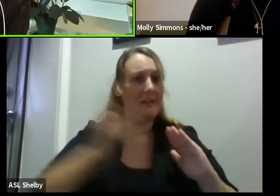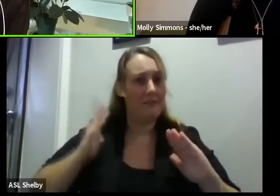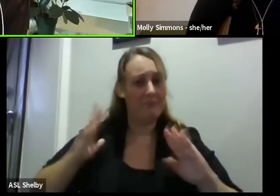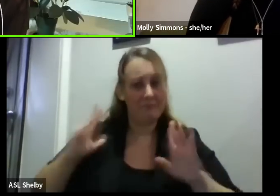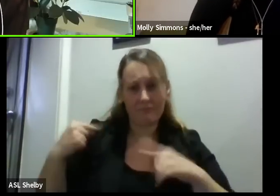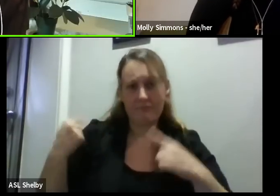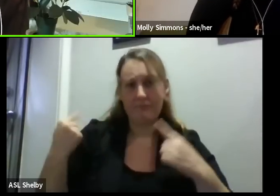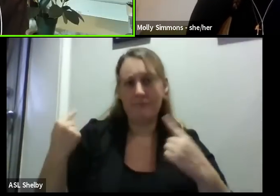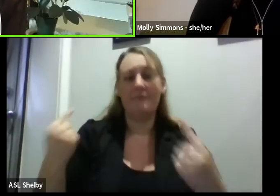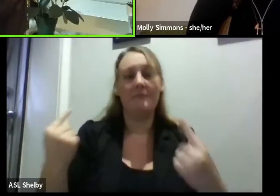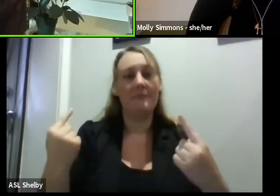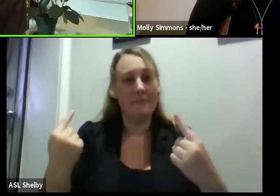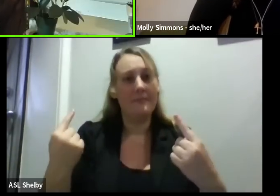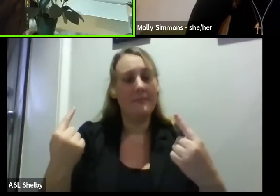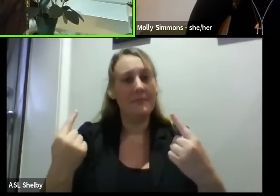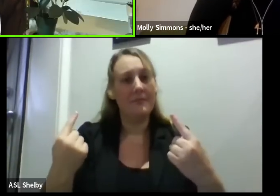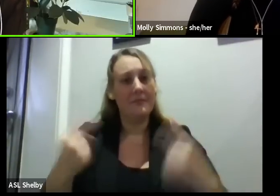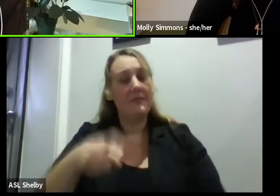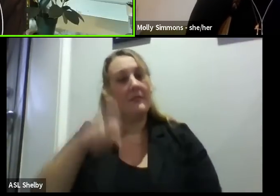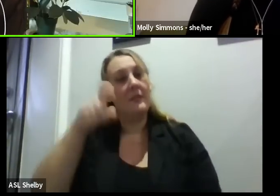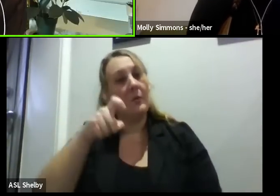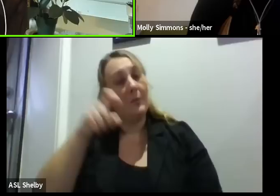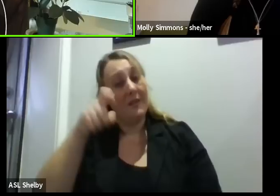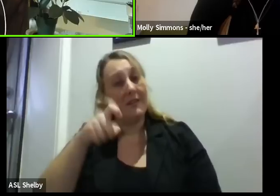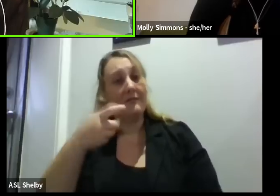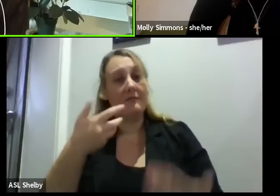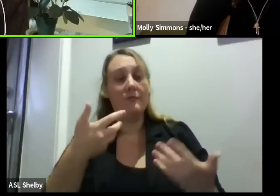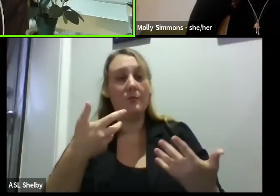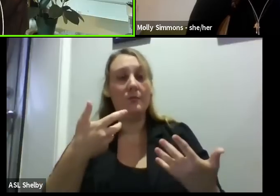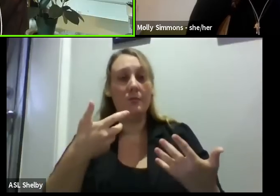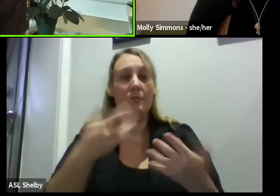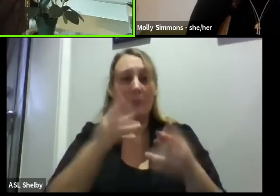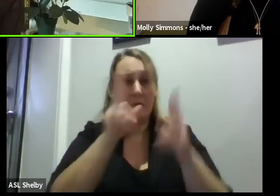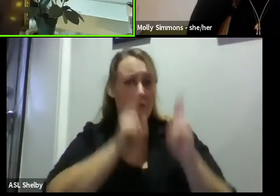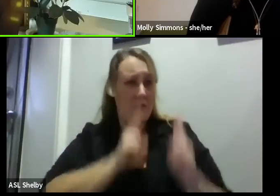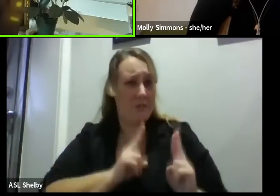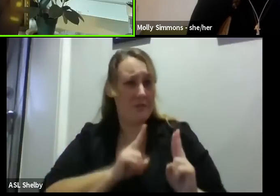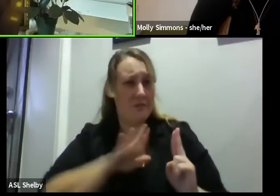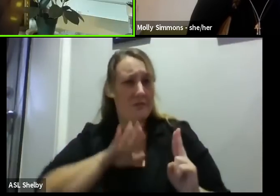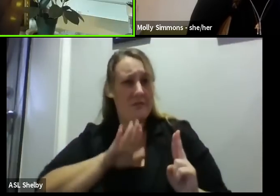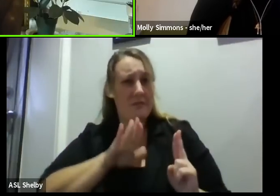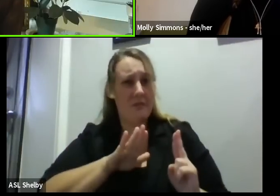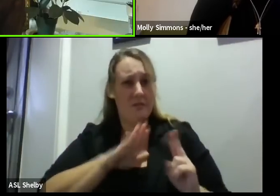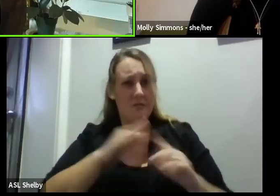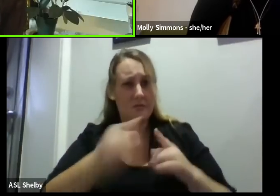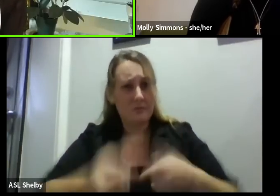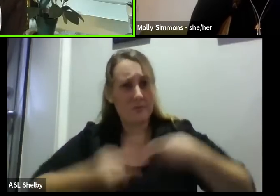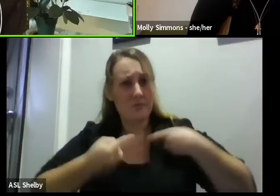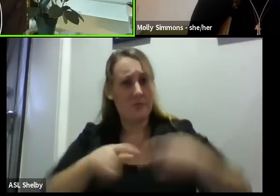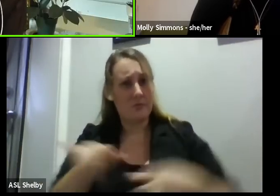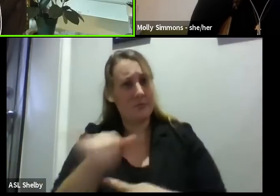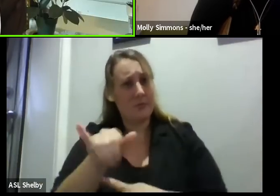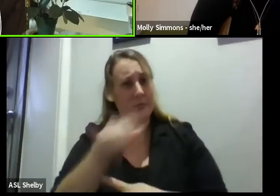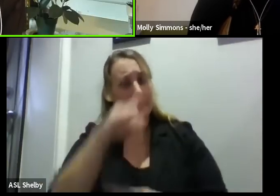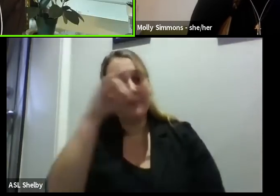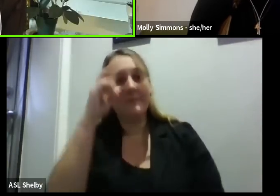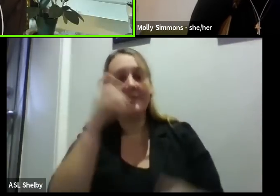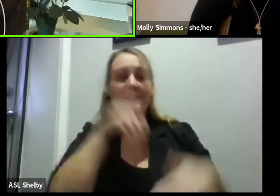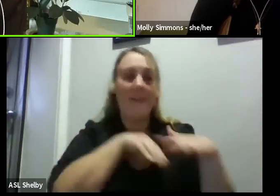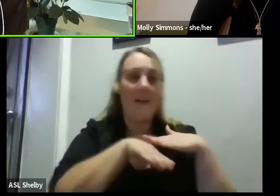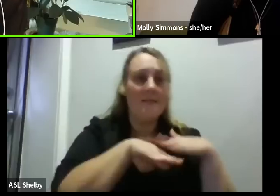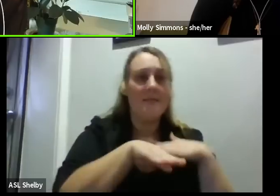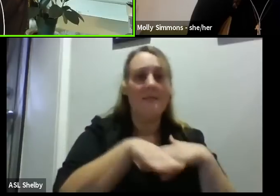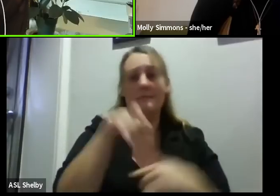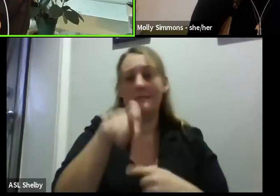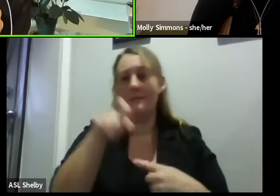compassionate, community-focused work because we experience and witness all the varying levels of access, need, marginalization,